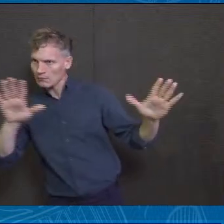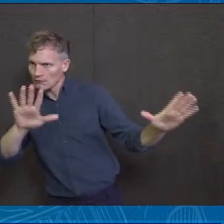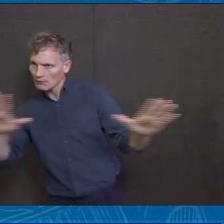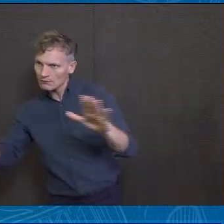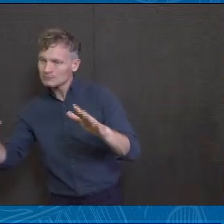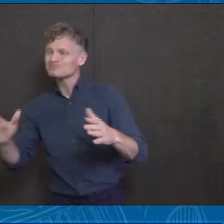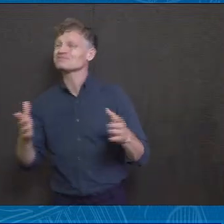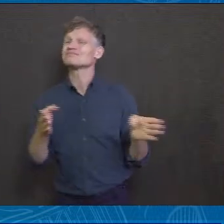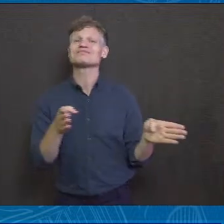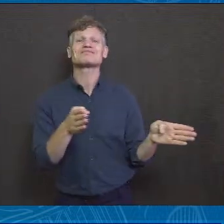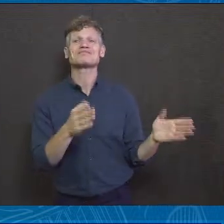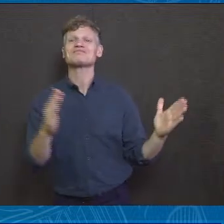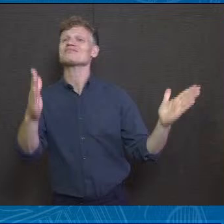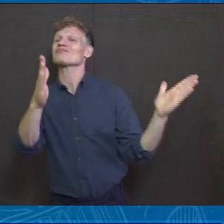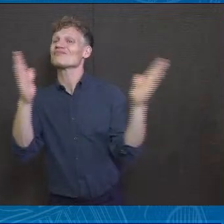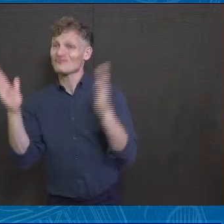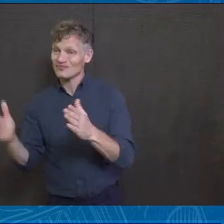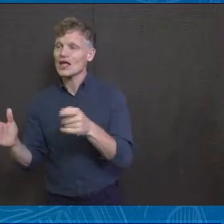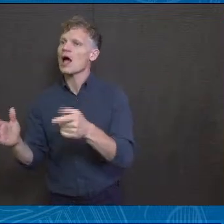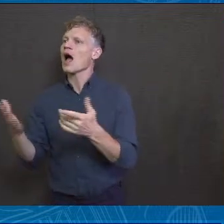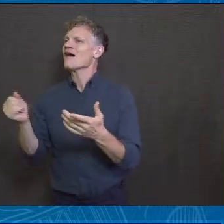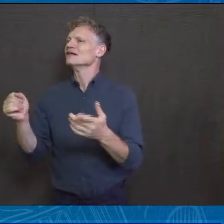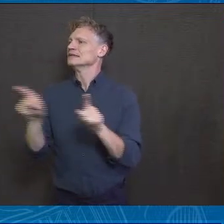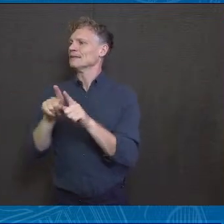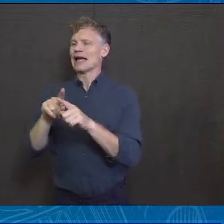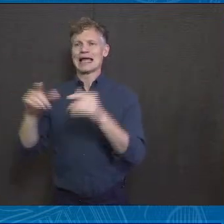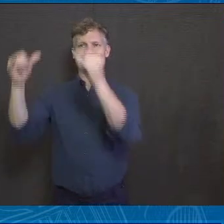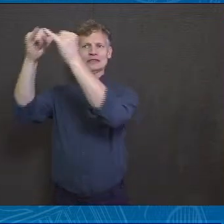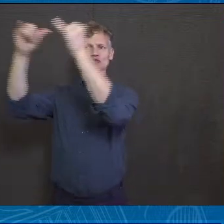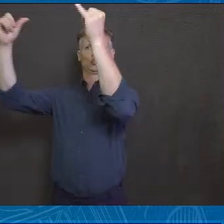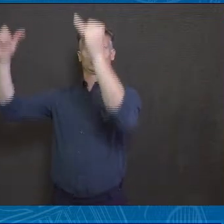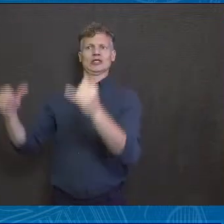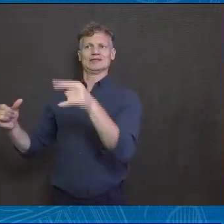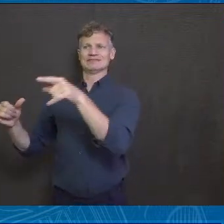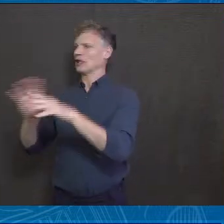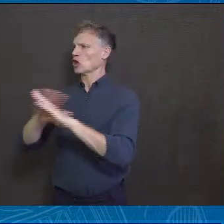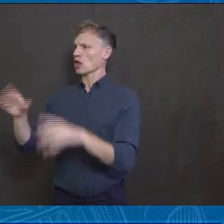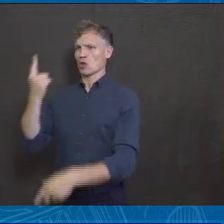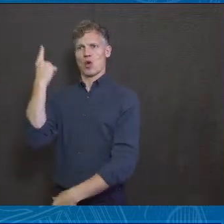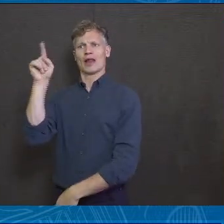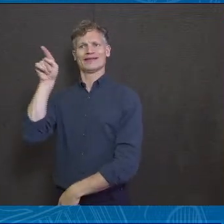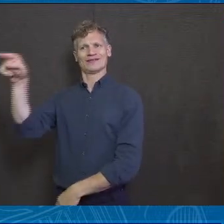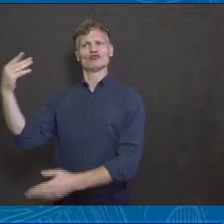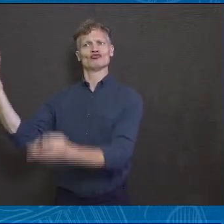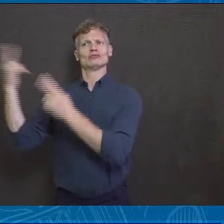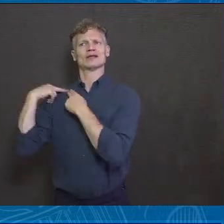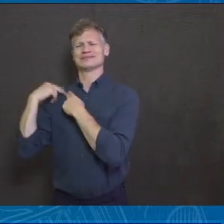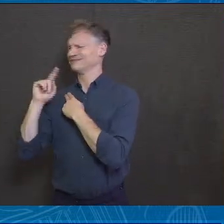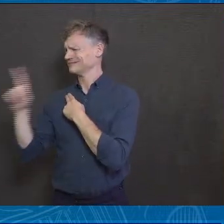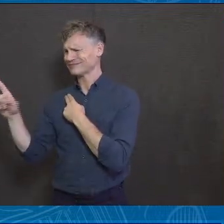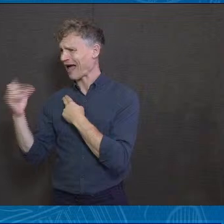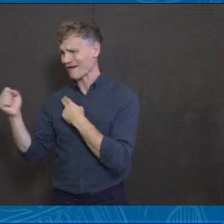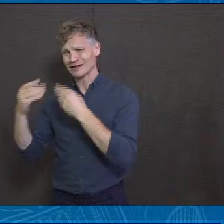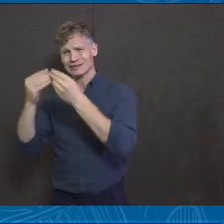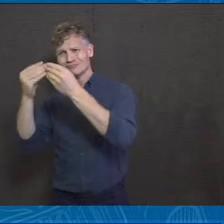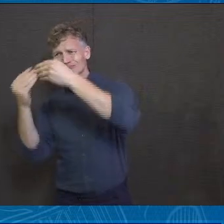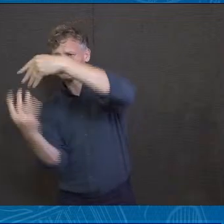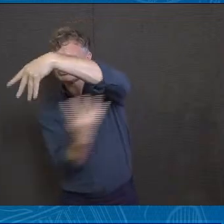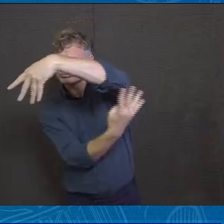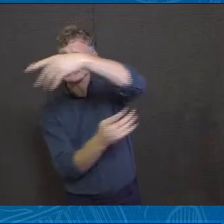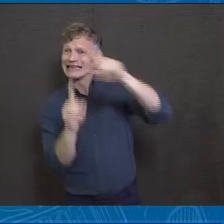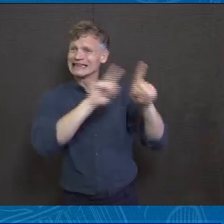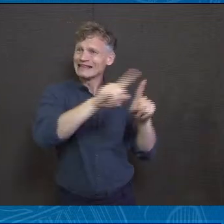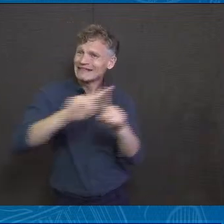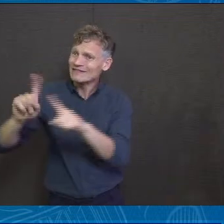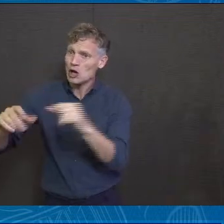one organization or the two, but it's a combination of many organizations working together. So that is also one of the